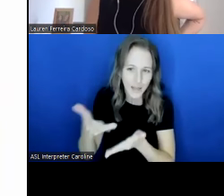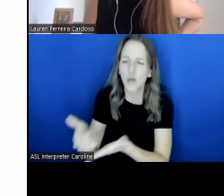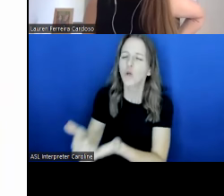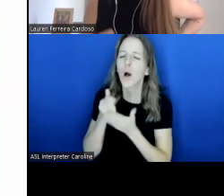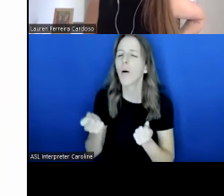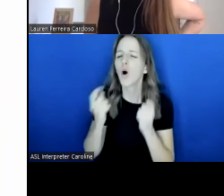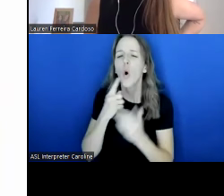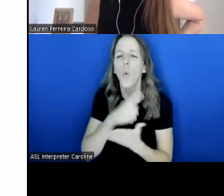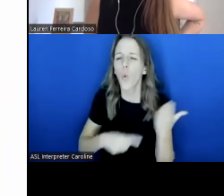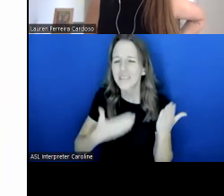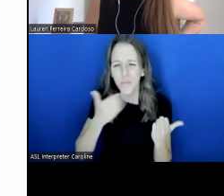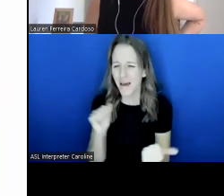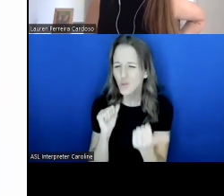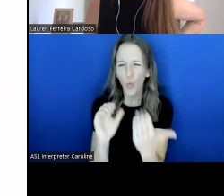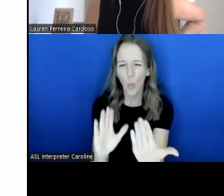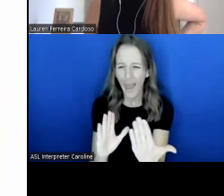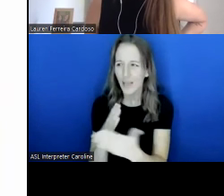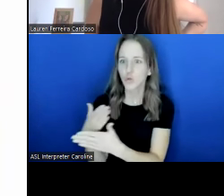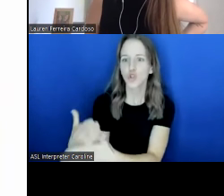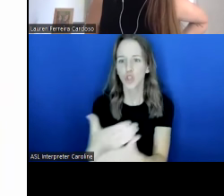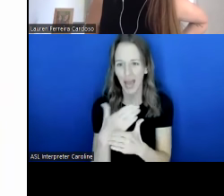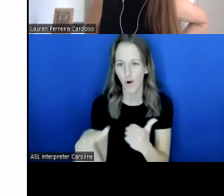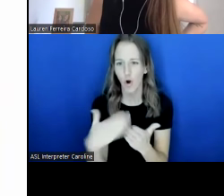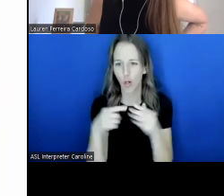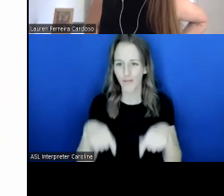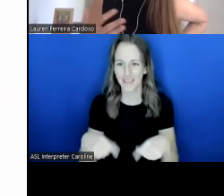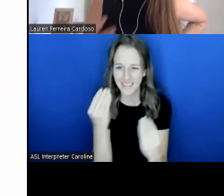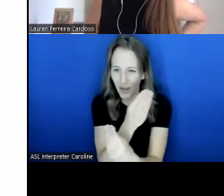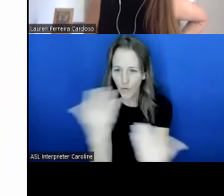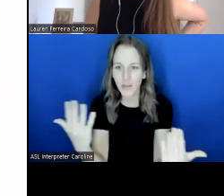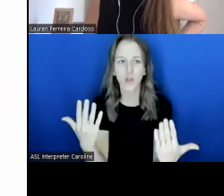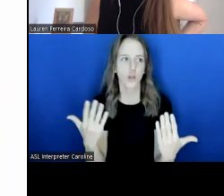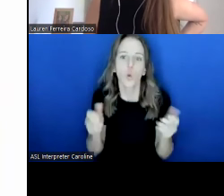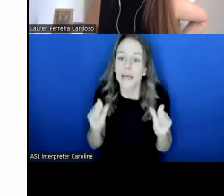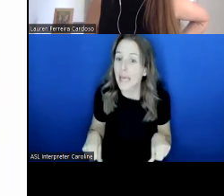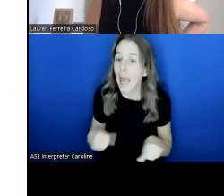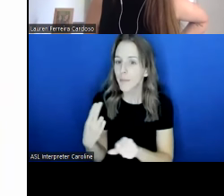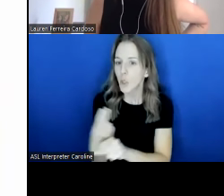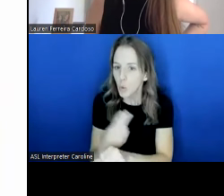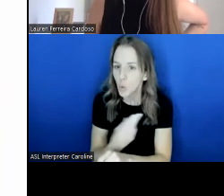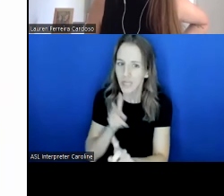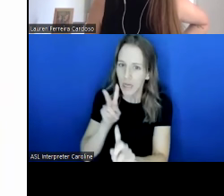best way, what are the best strategies for sharing information so that it has utility for people.